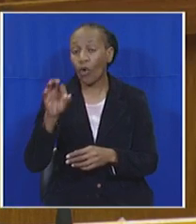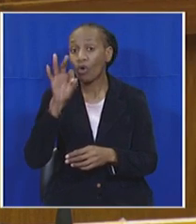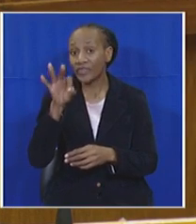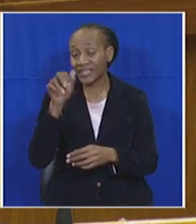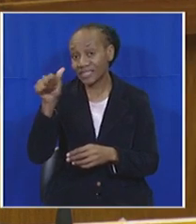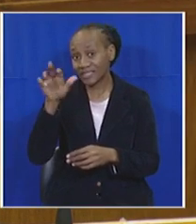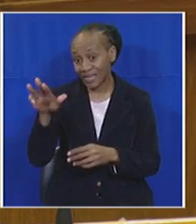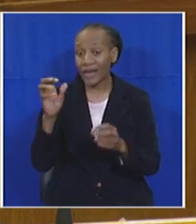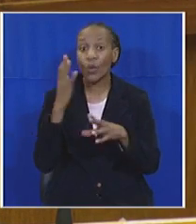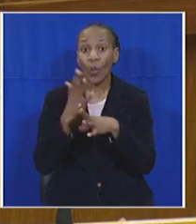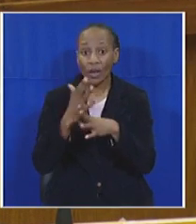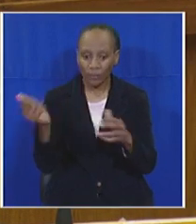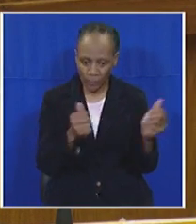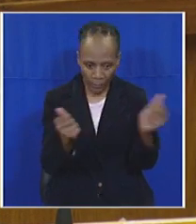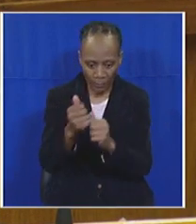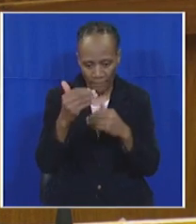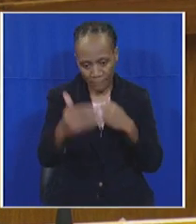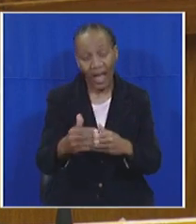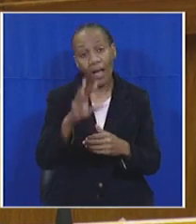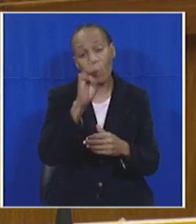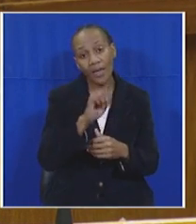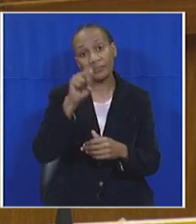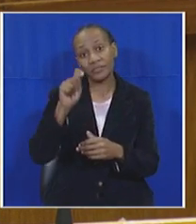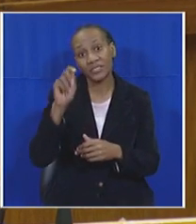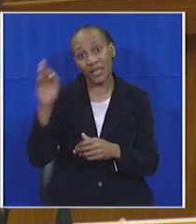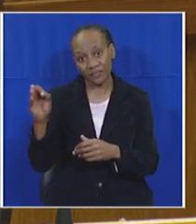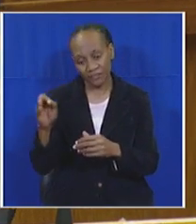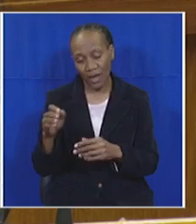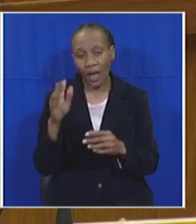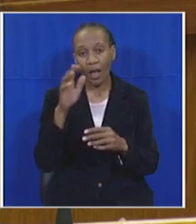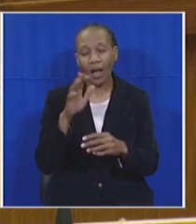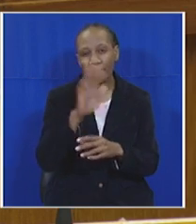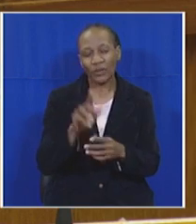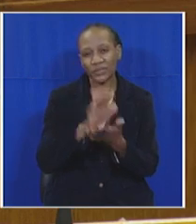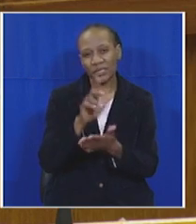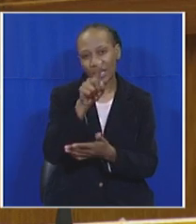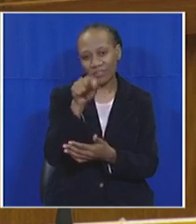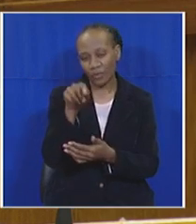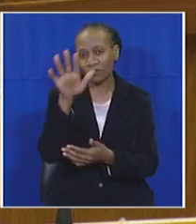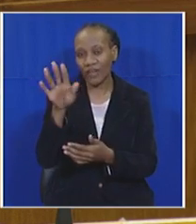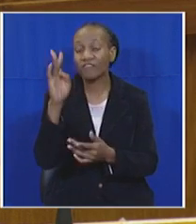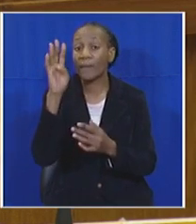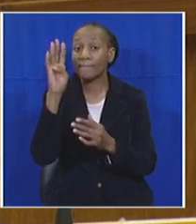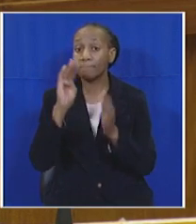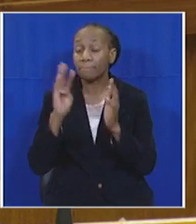744,369 work opportunity over the medium term through the 11.5 billion budget